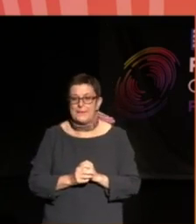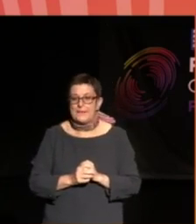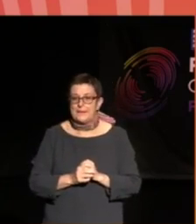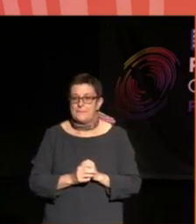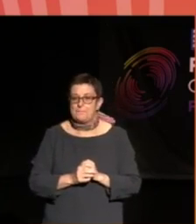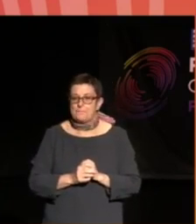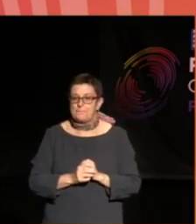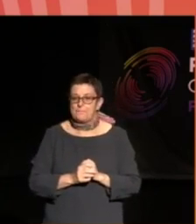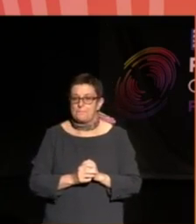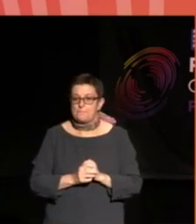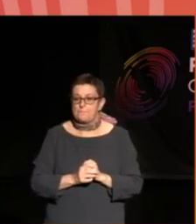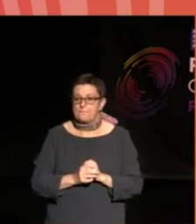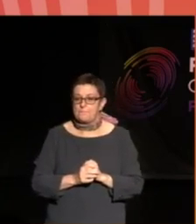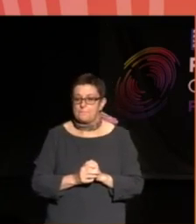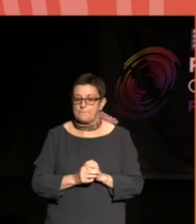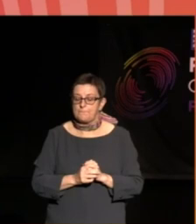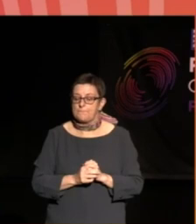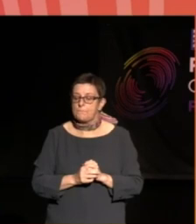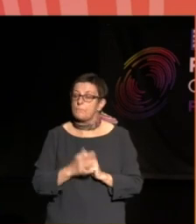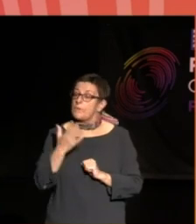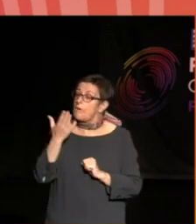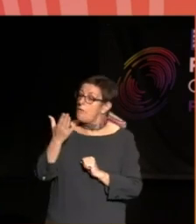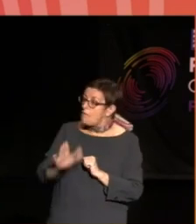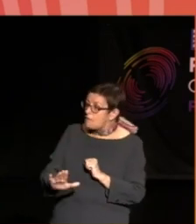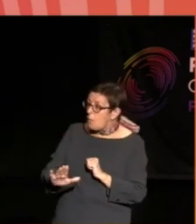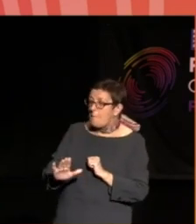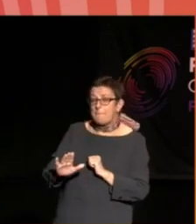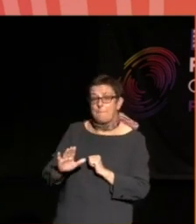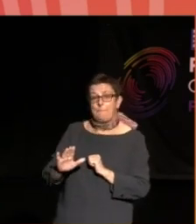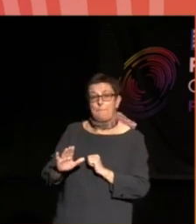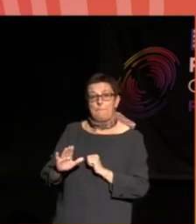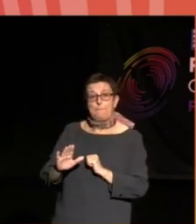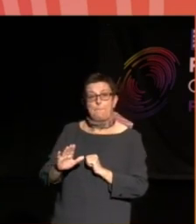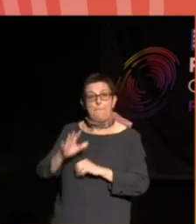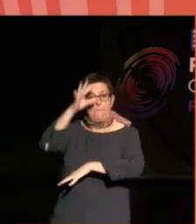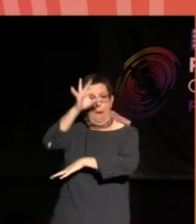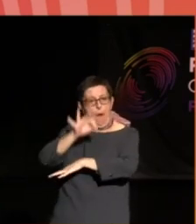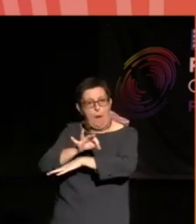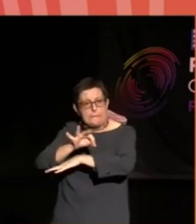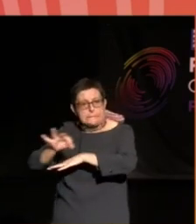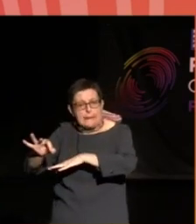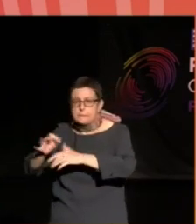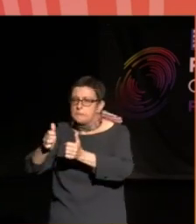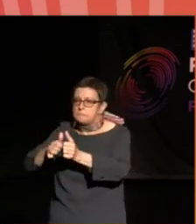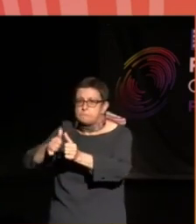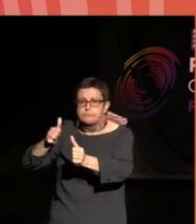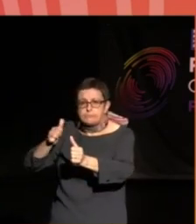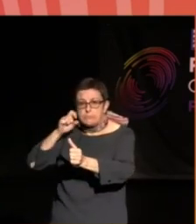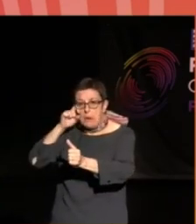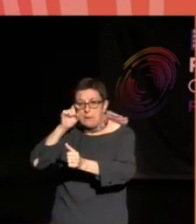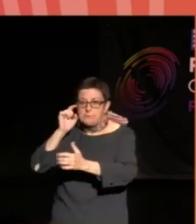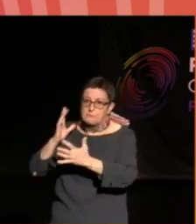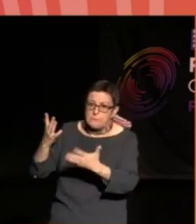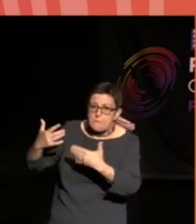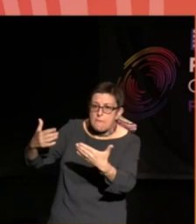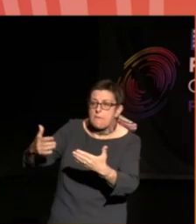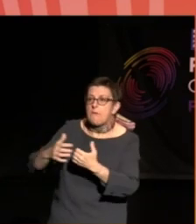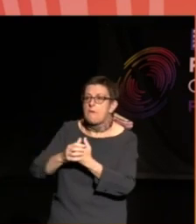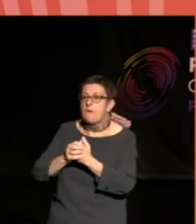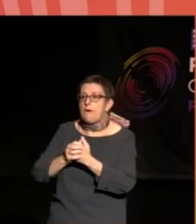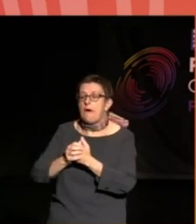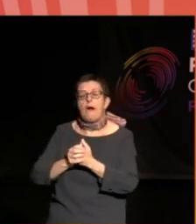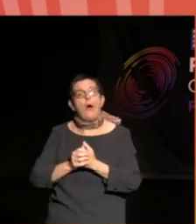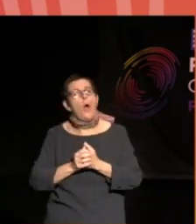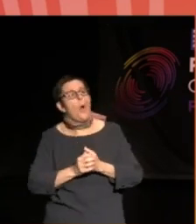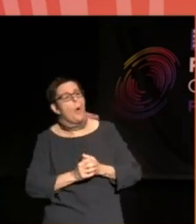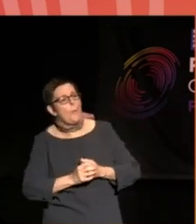here. So now you come from an industry that that really Churchill, I guess, was speaking about when he said, when we build